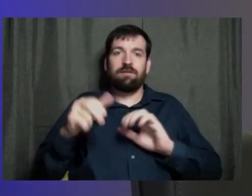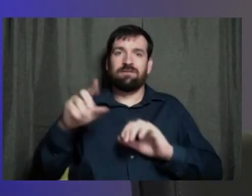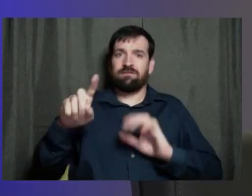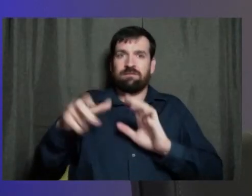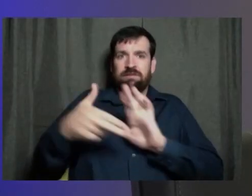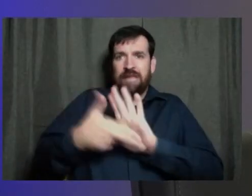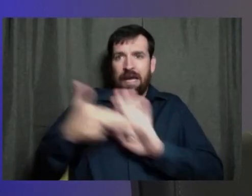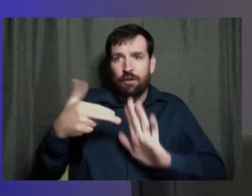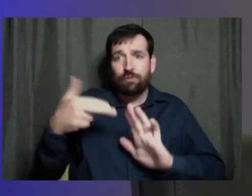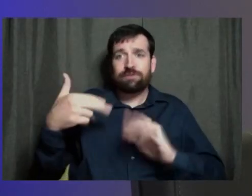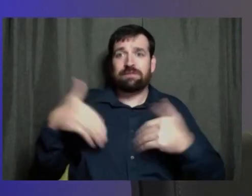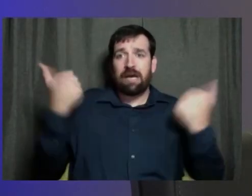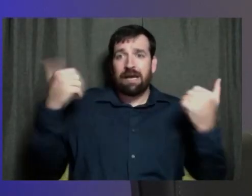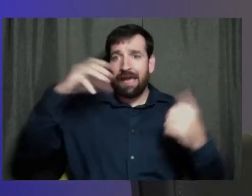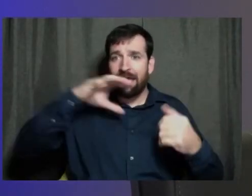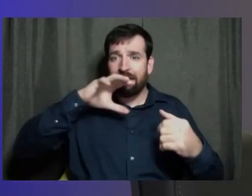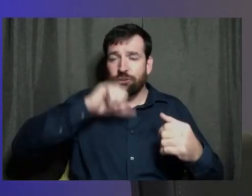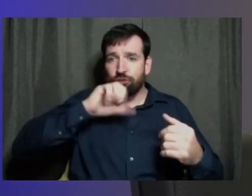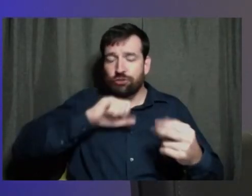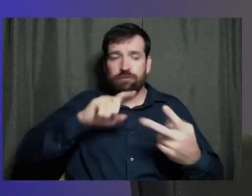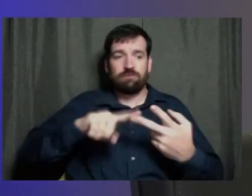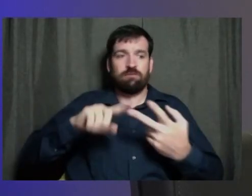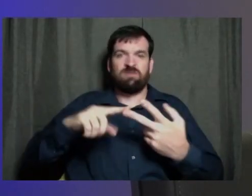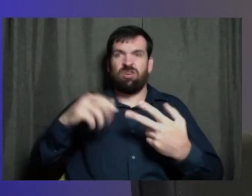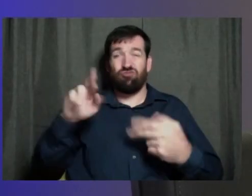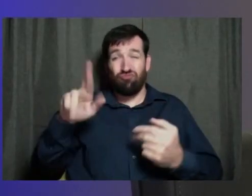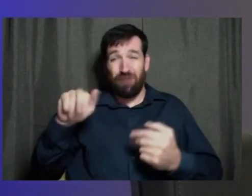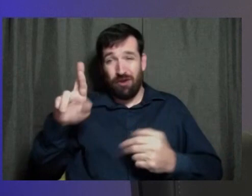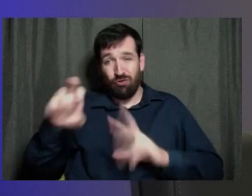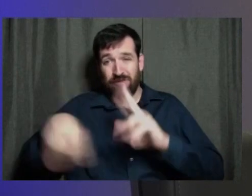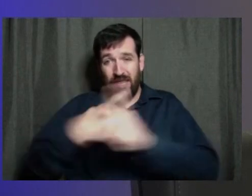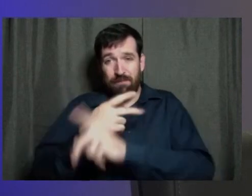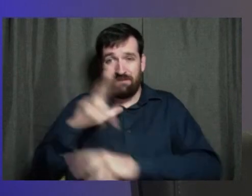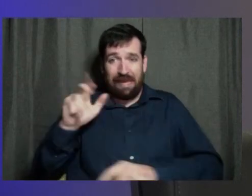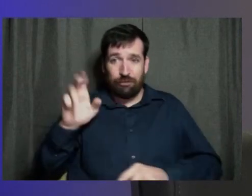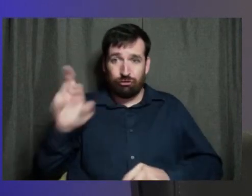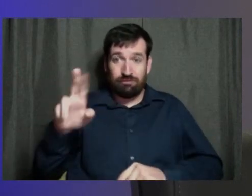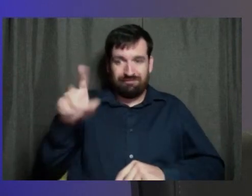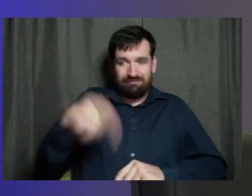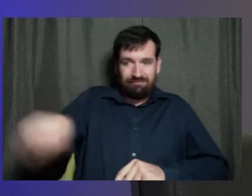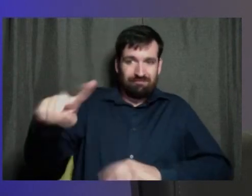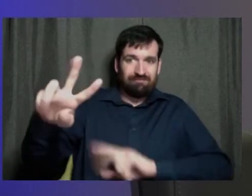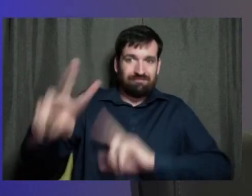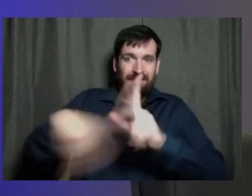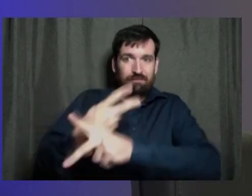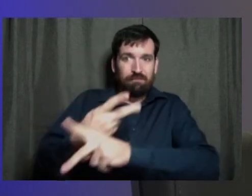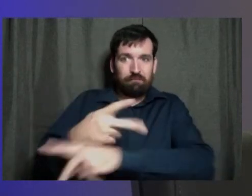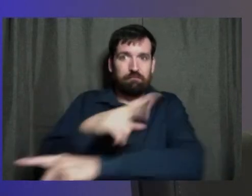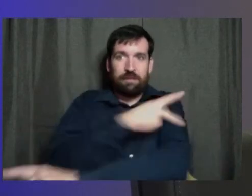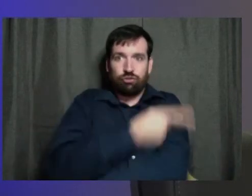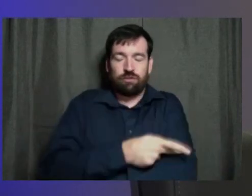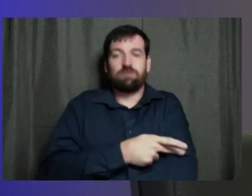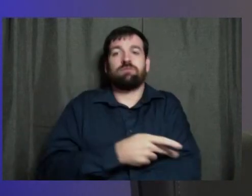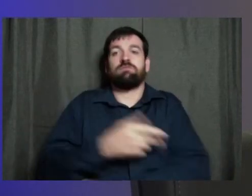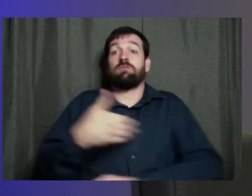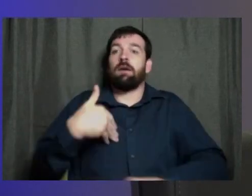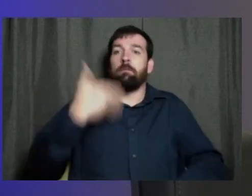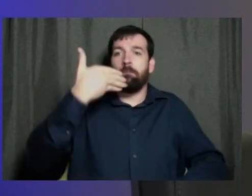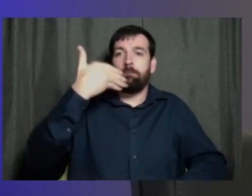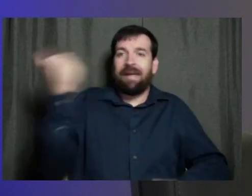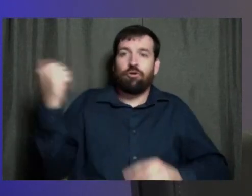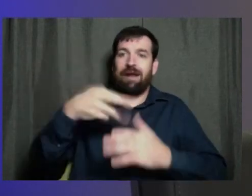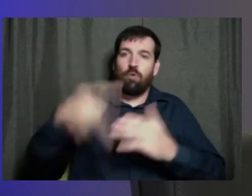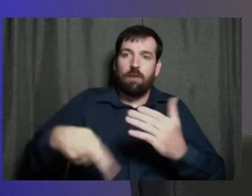being diagnosed with a rare subtype of breast cancer. These are patients that absolutely will have better outcomes, better